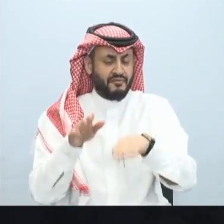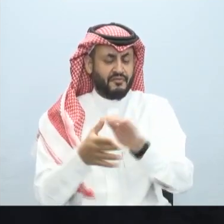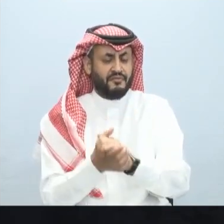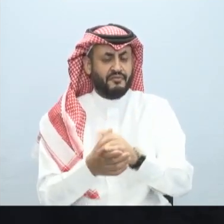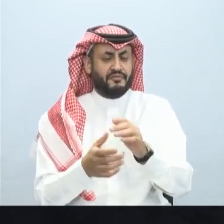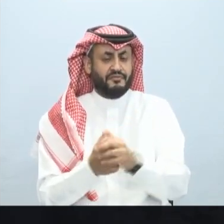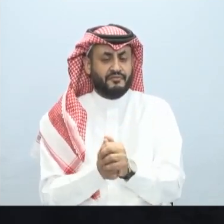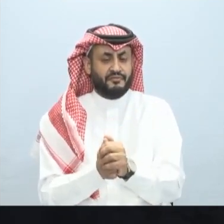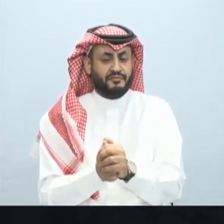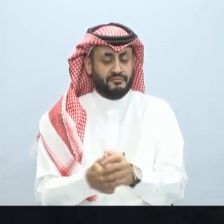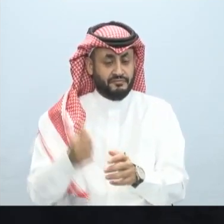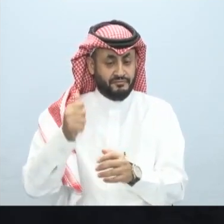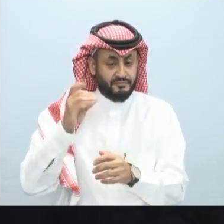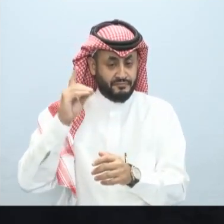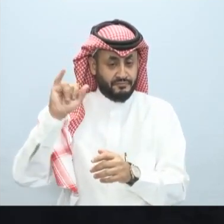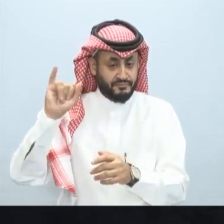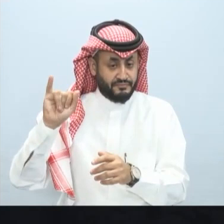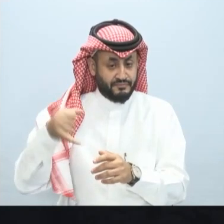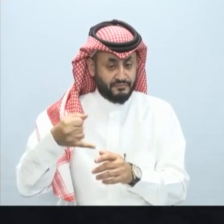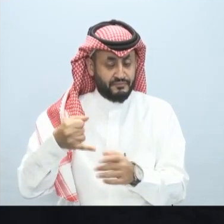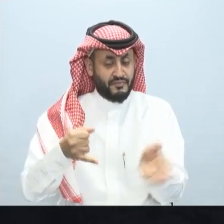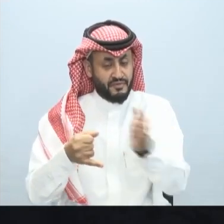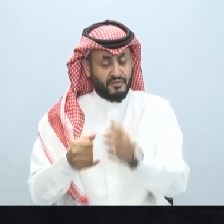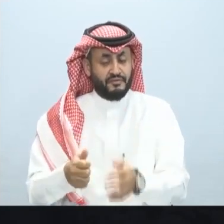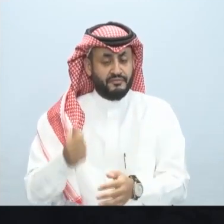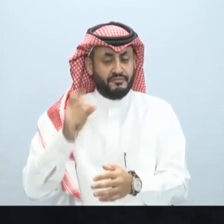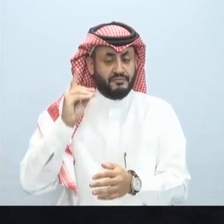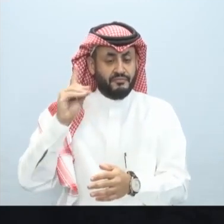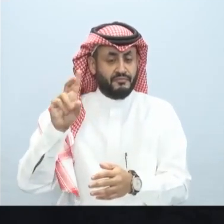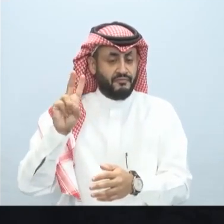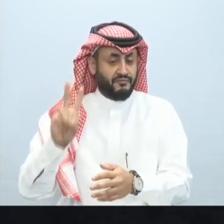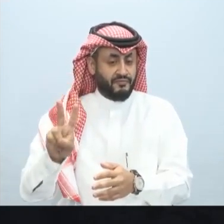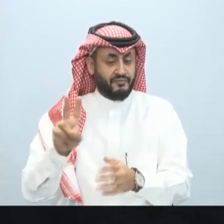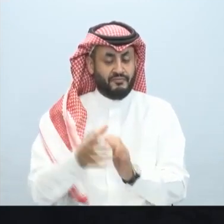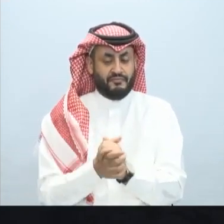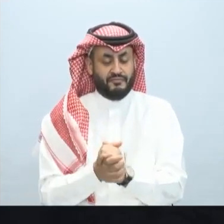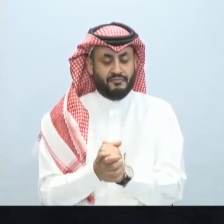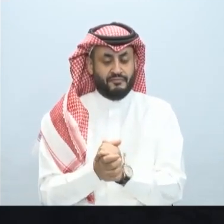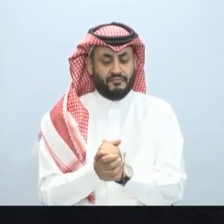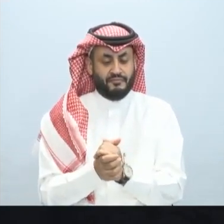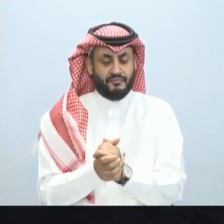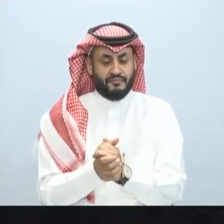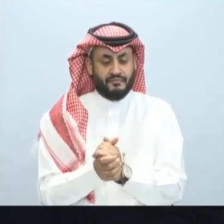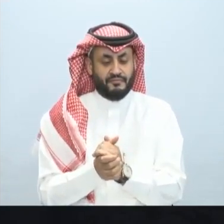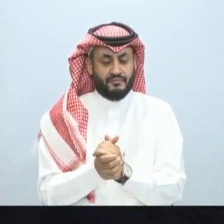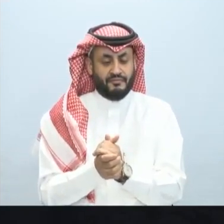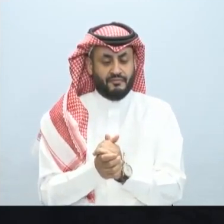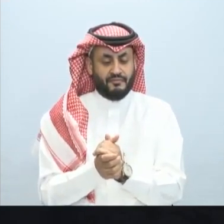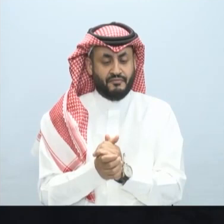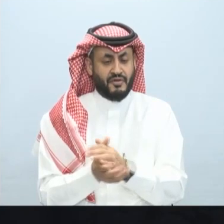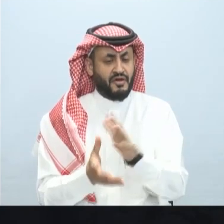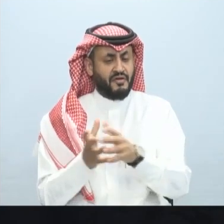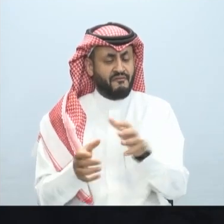and adverbs. We now know that adjectives, they describe nouns, whereas adverbs, they